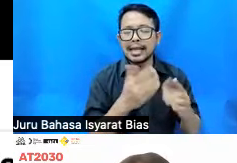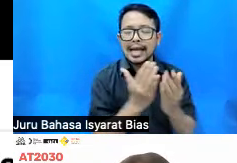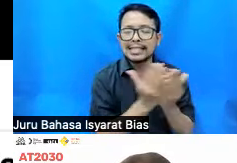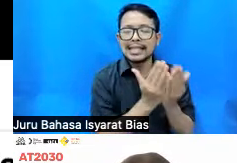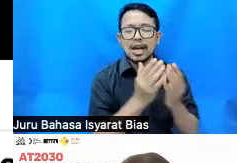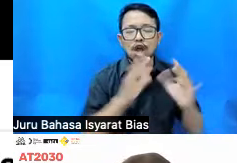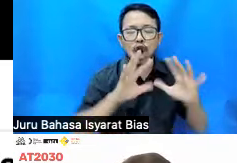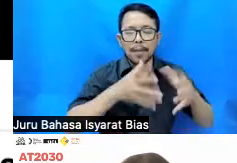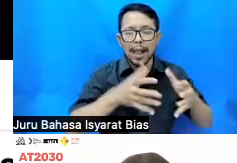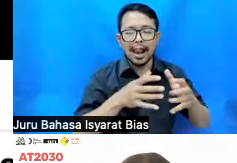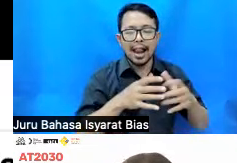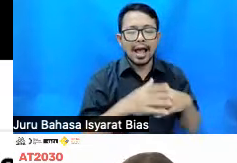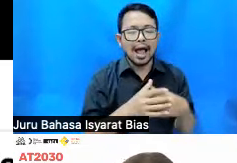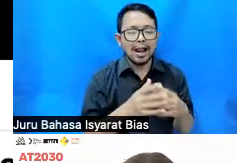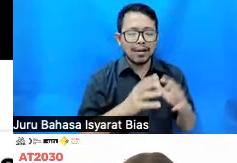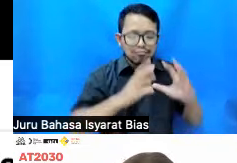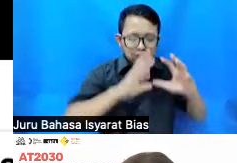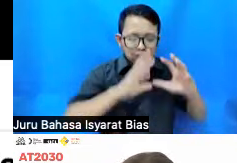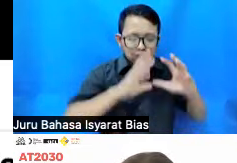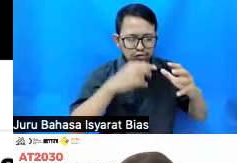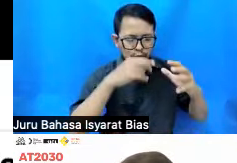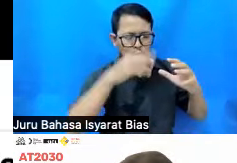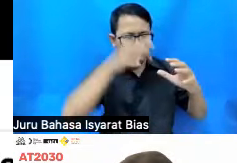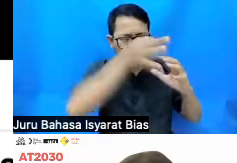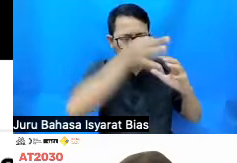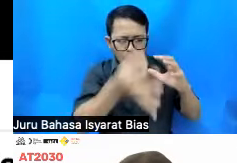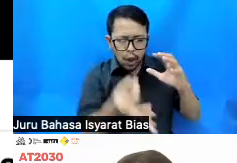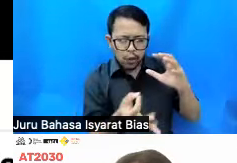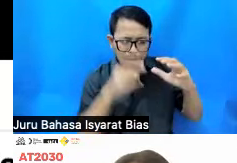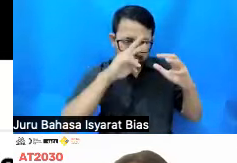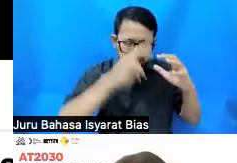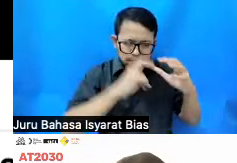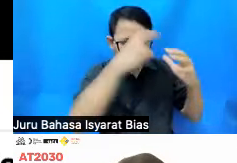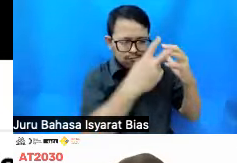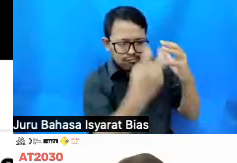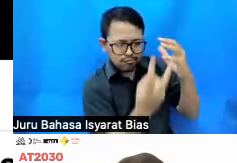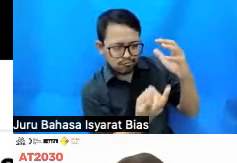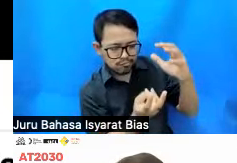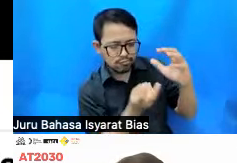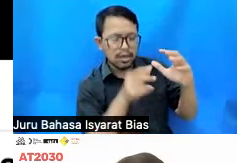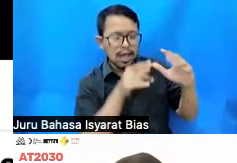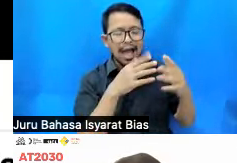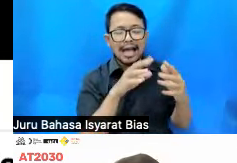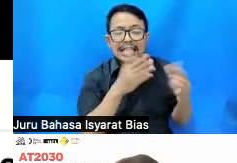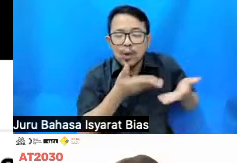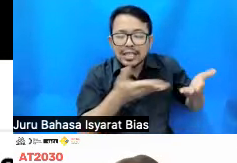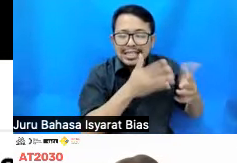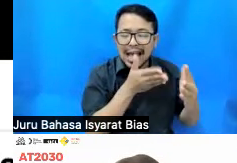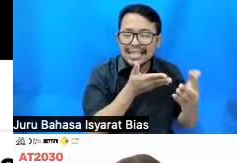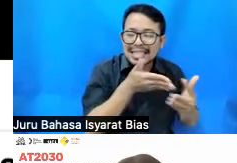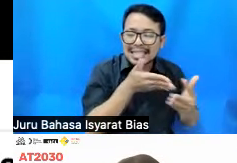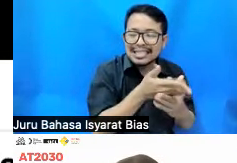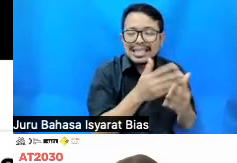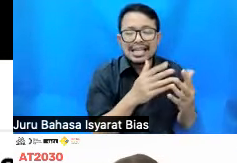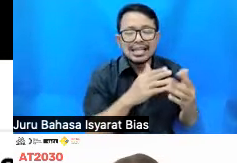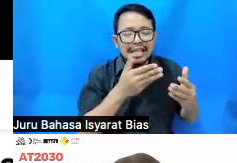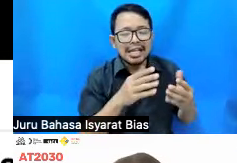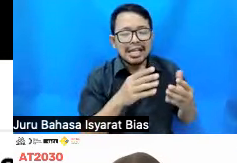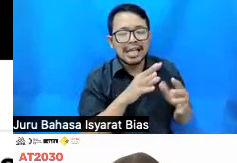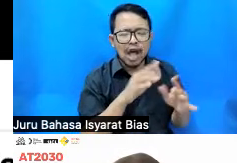understand the current state of inclusion and accessibility in these different cities. So while these findings are relevant